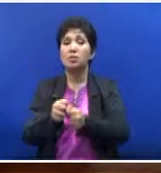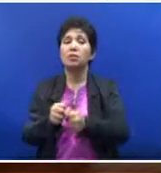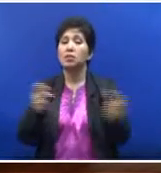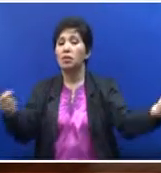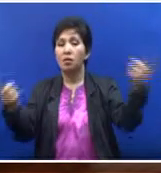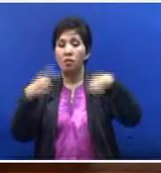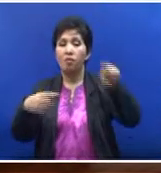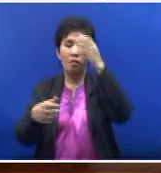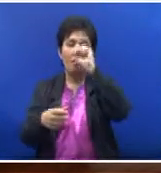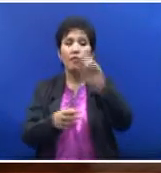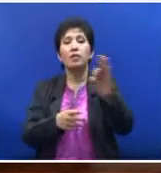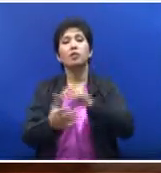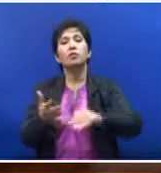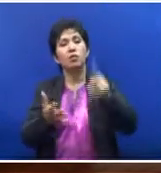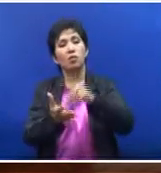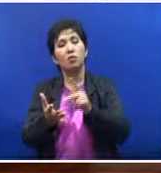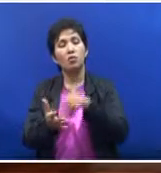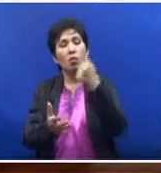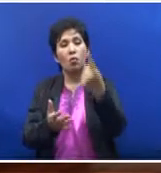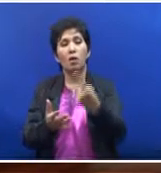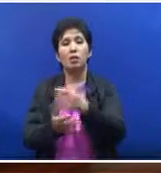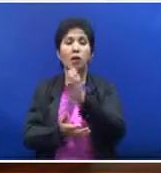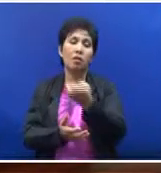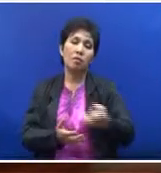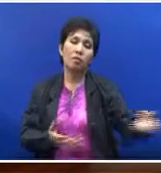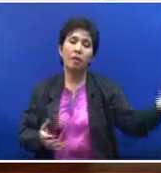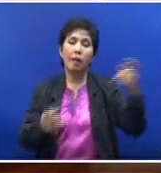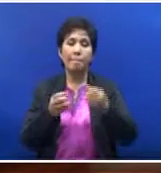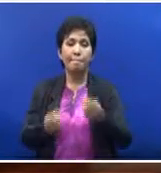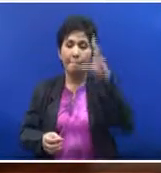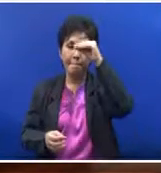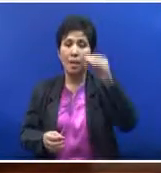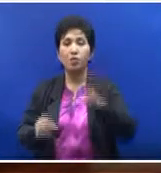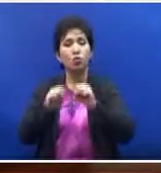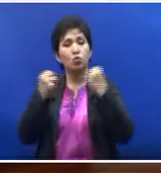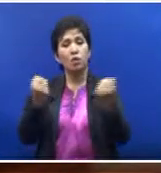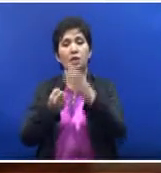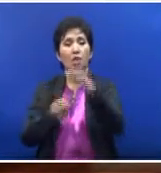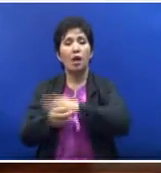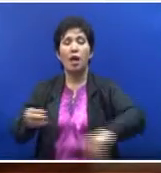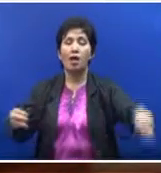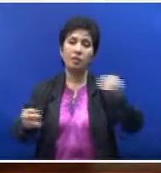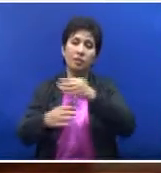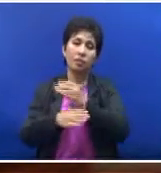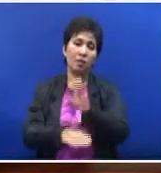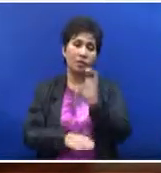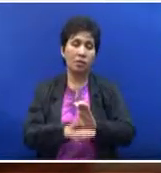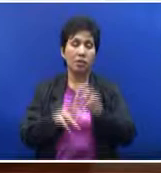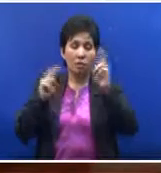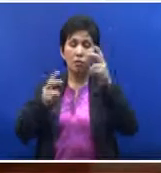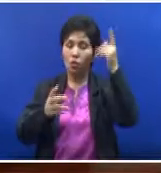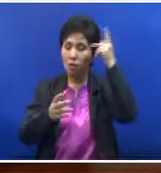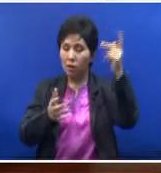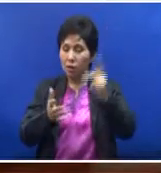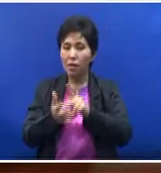outcomes of this course. Okay, one of the learning outcomes of man, society, and culture subject is to